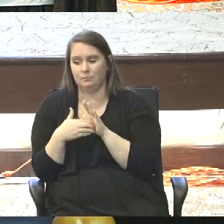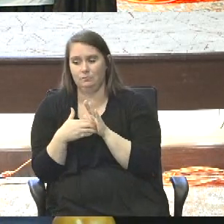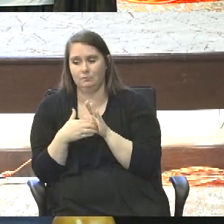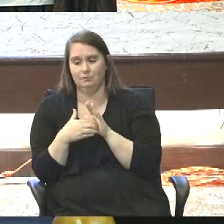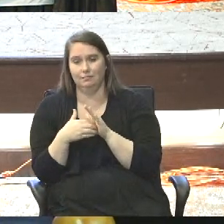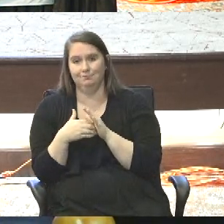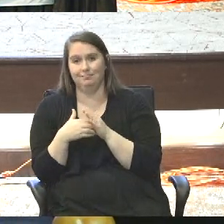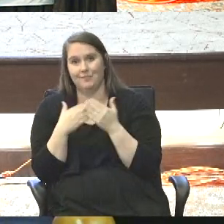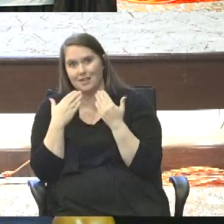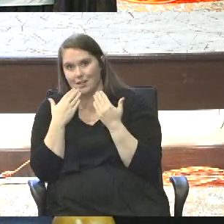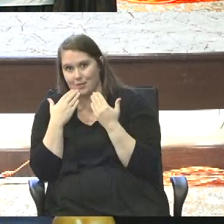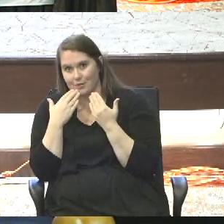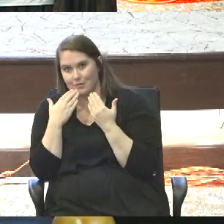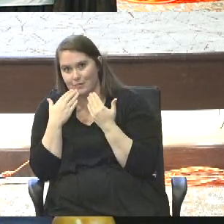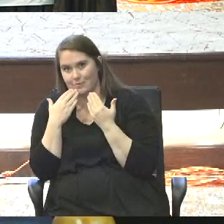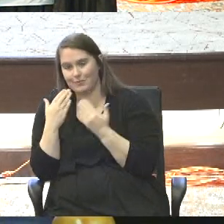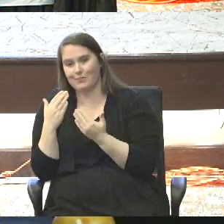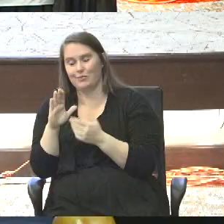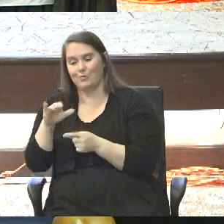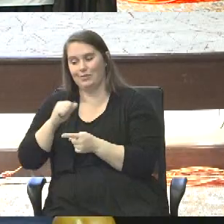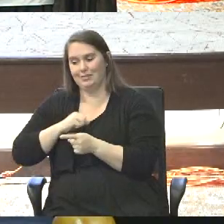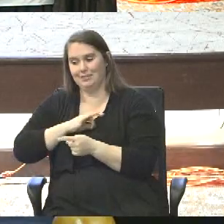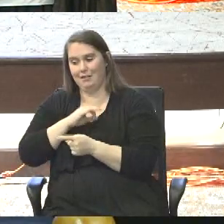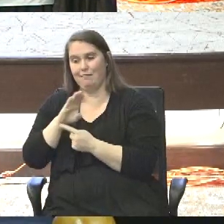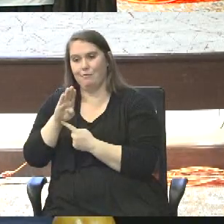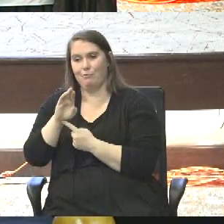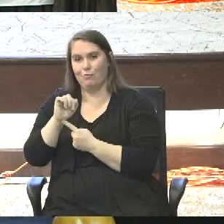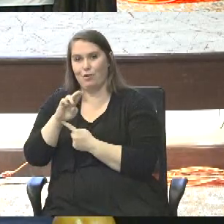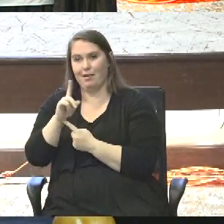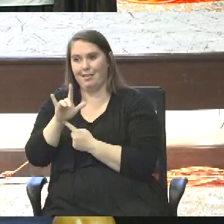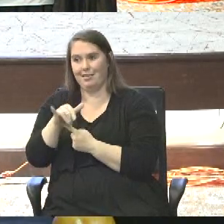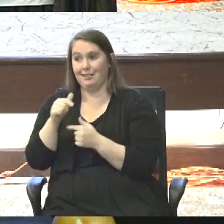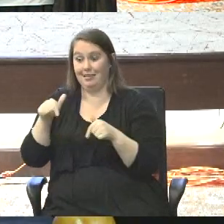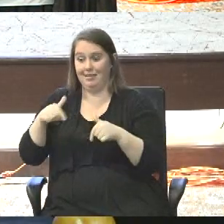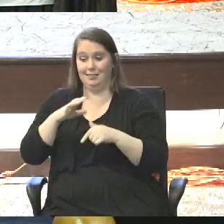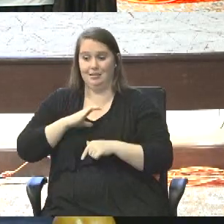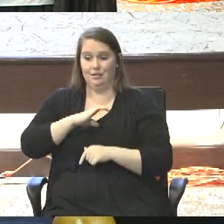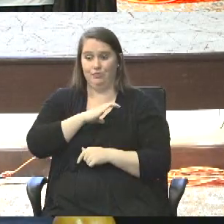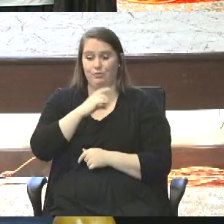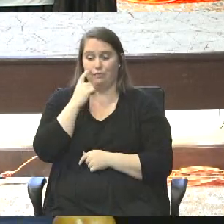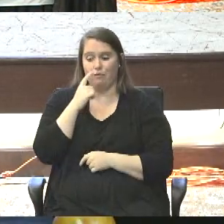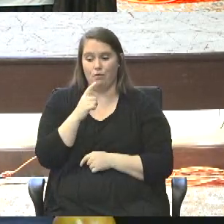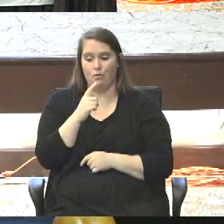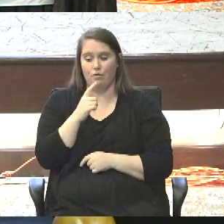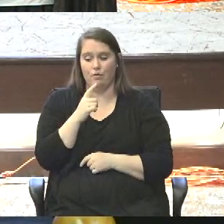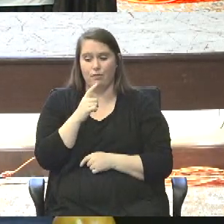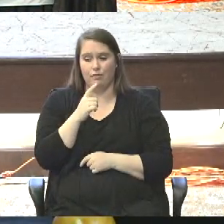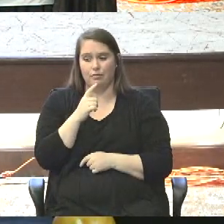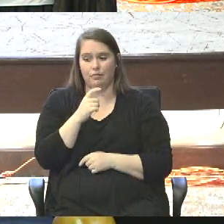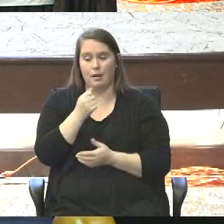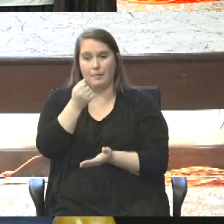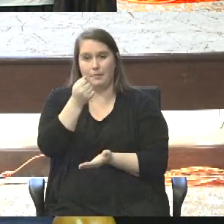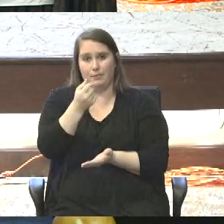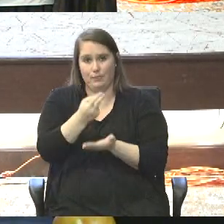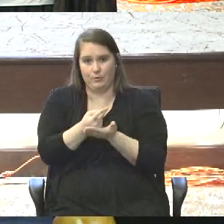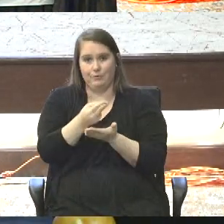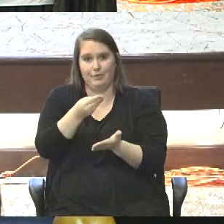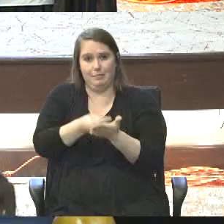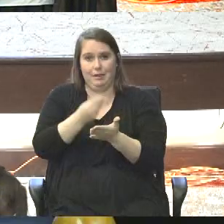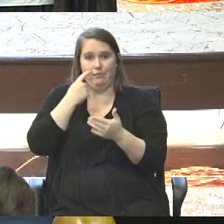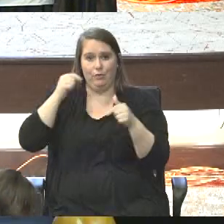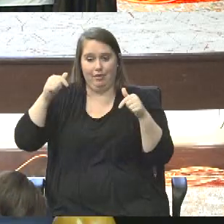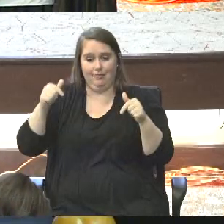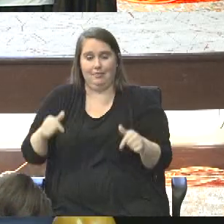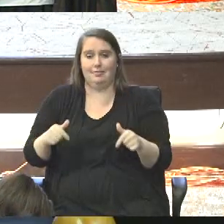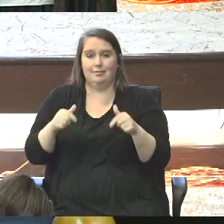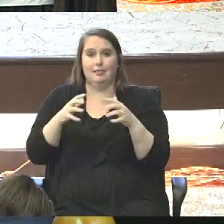thank you, your staff, Bradley, this council for approving the money for this. This